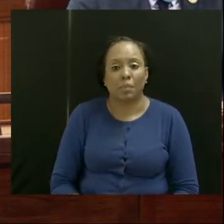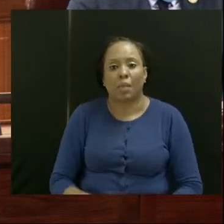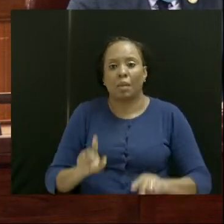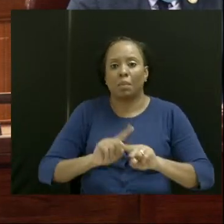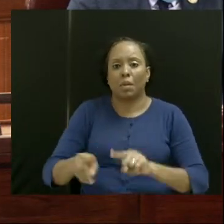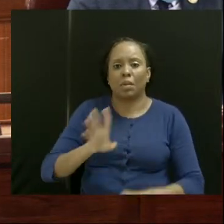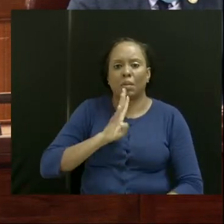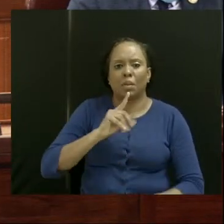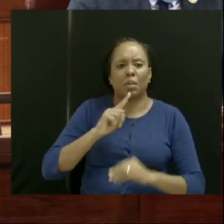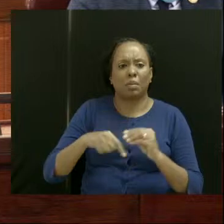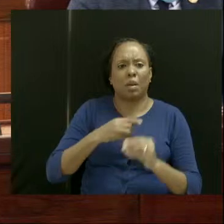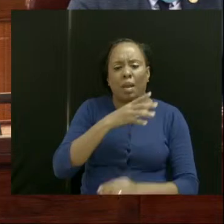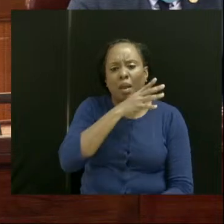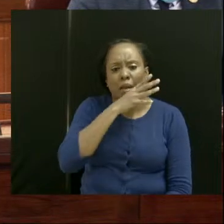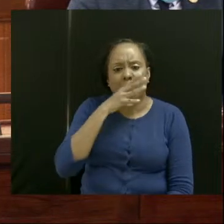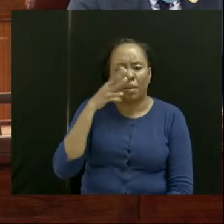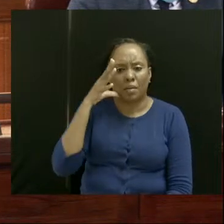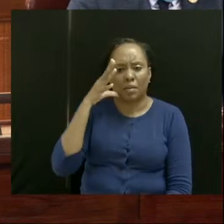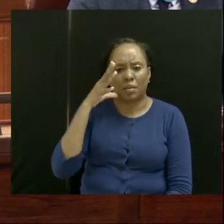agriculture.